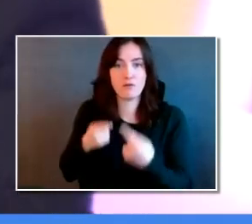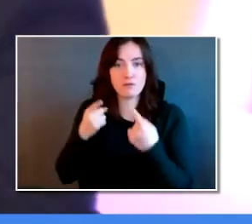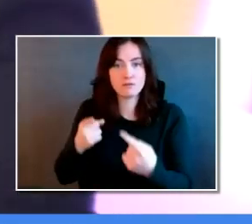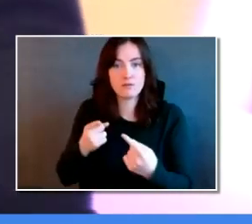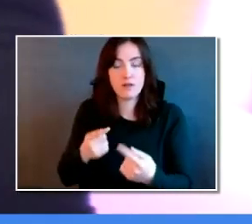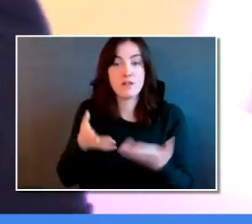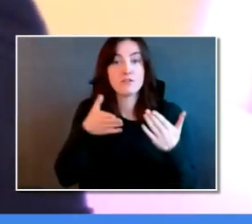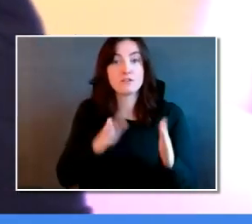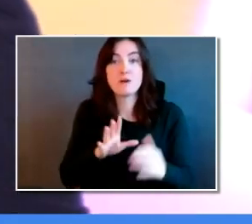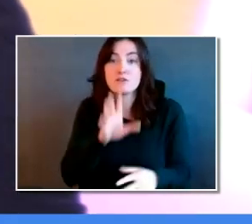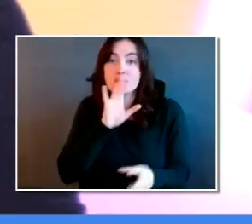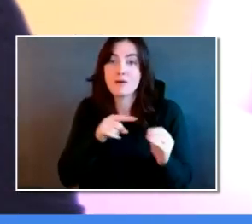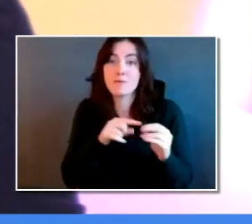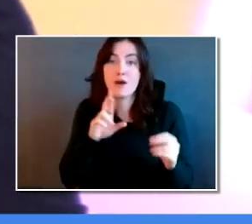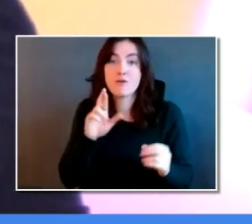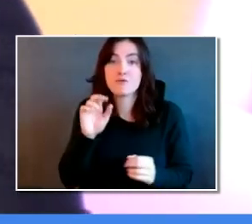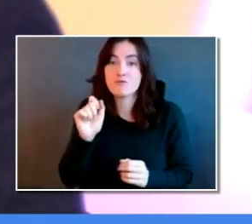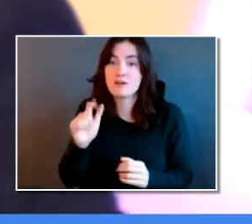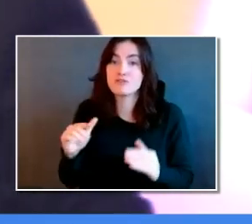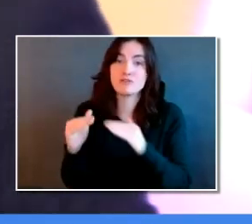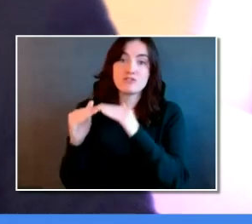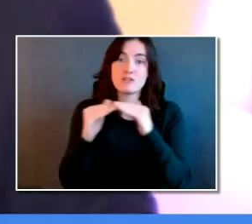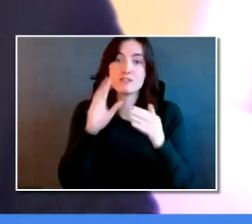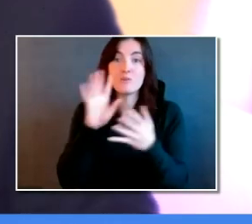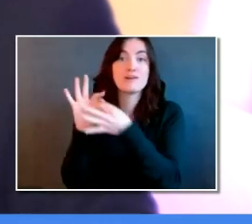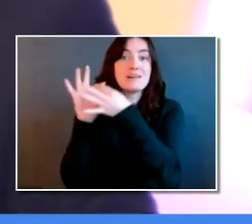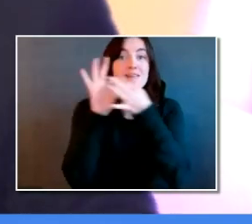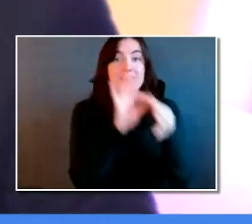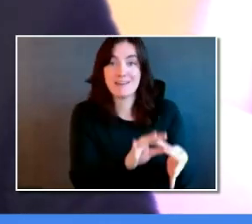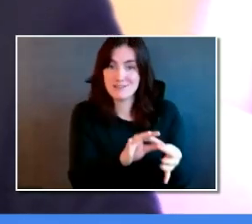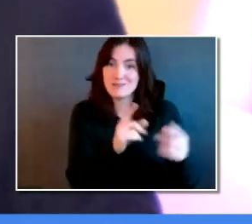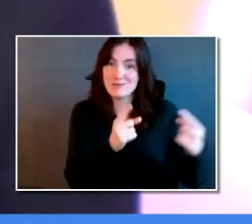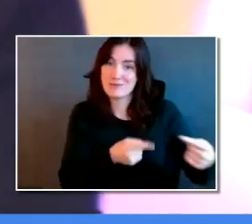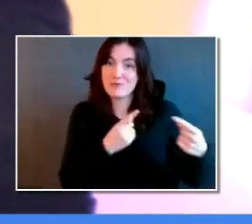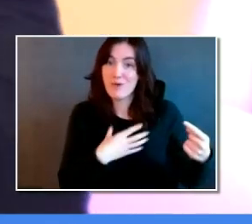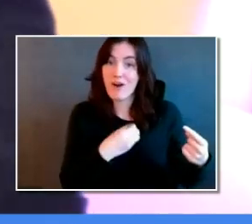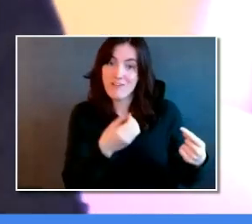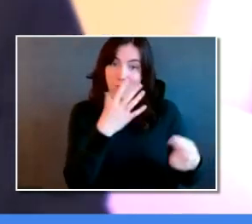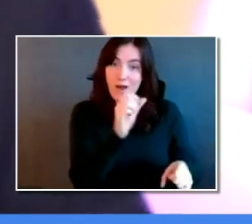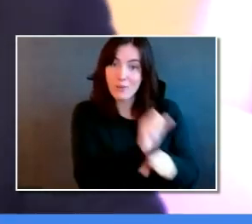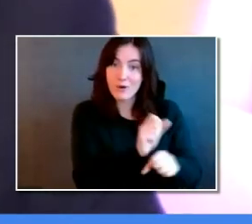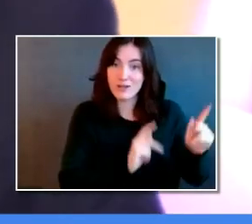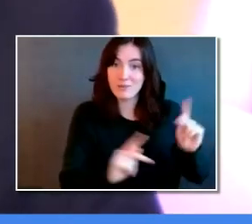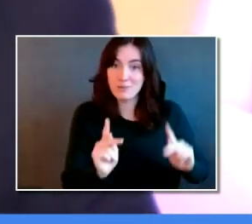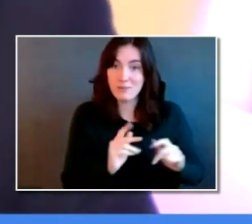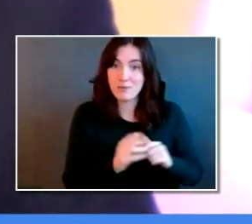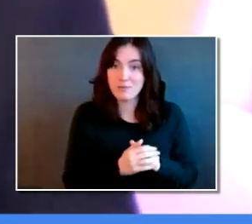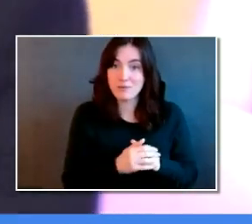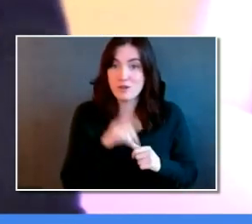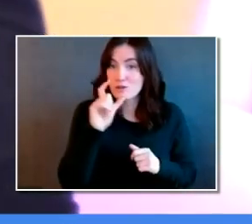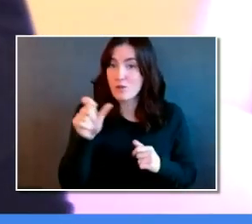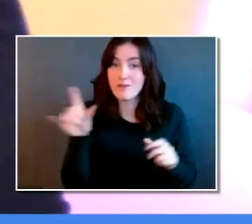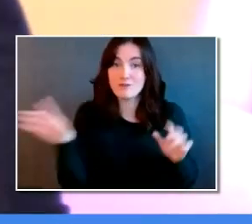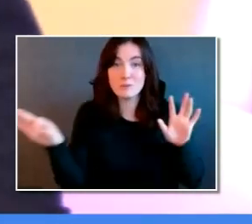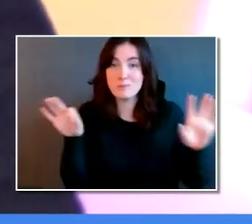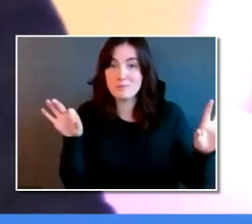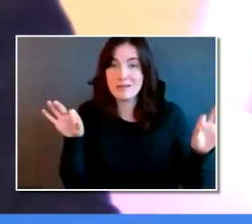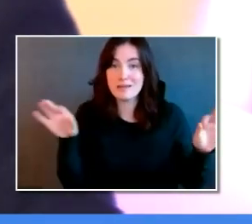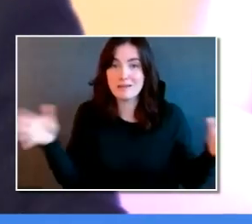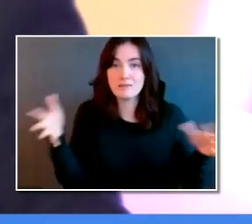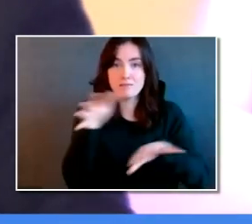justice that connects it to the struggle of white working people. You don't have to choose either or, it's both